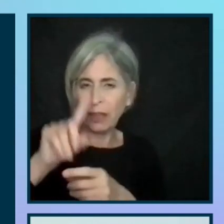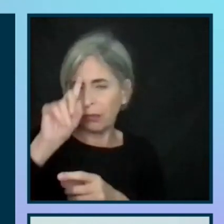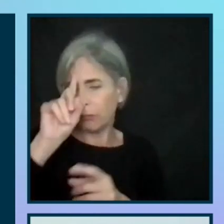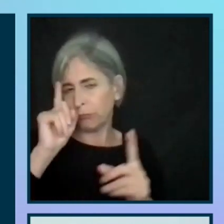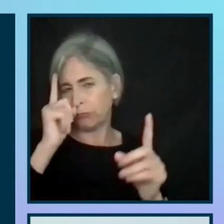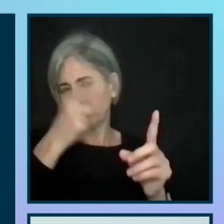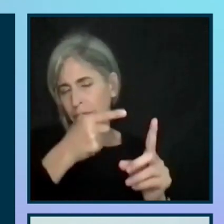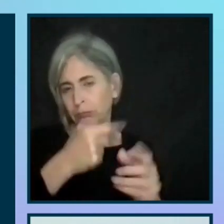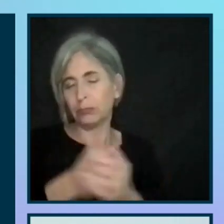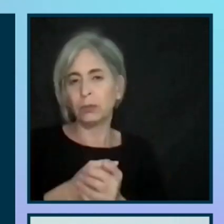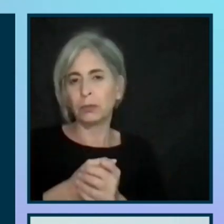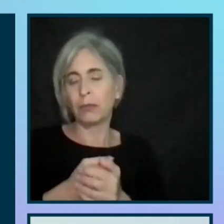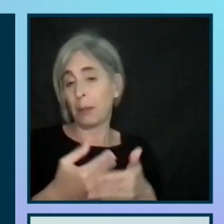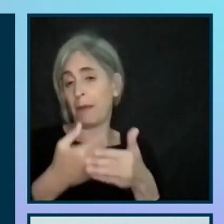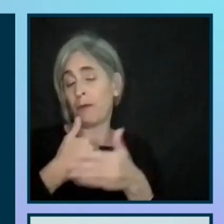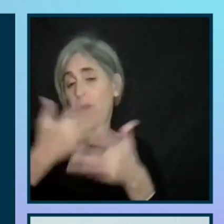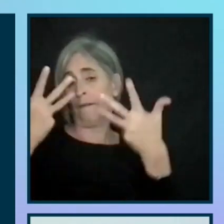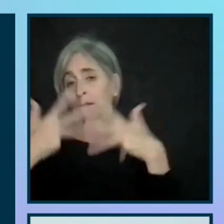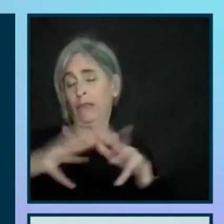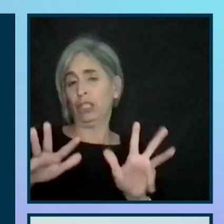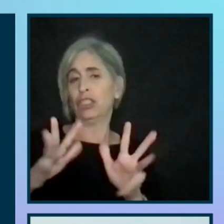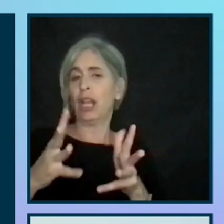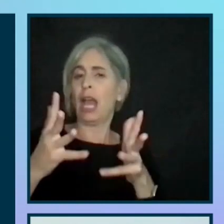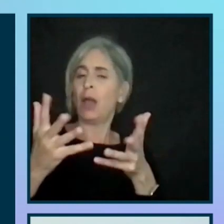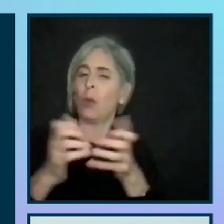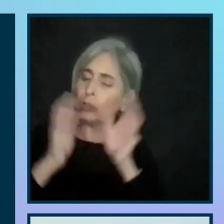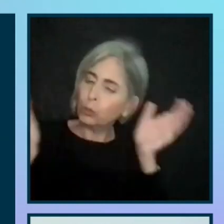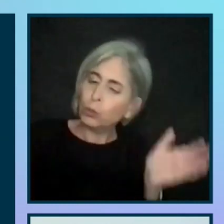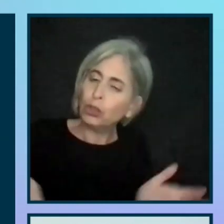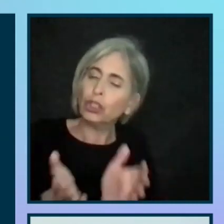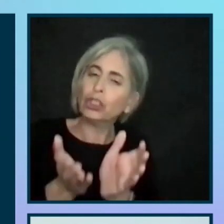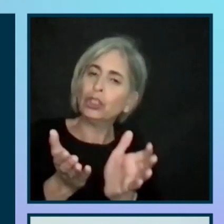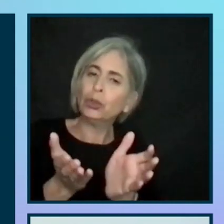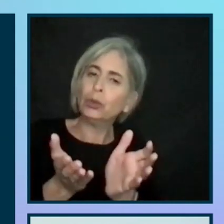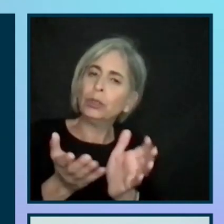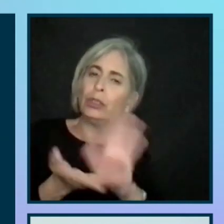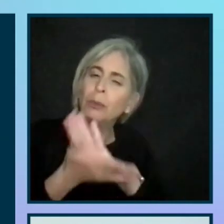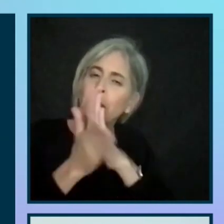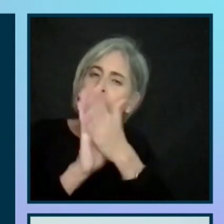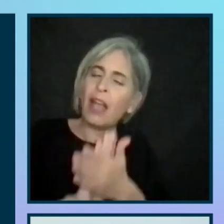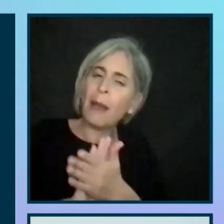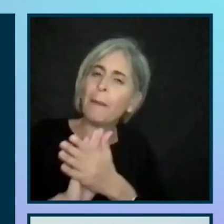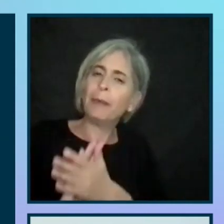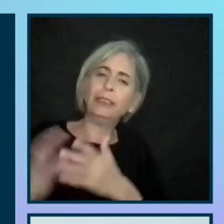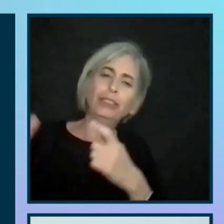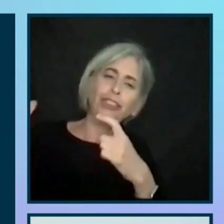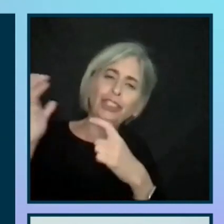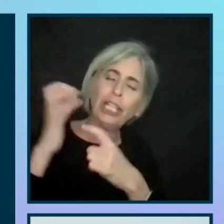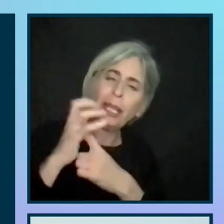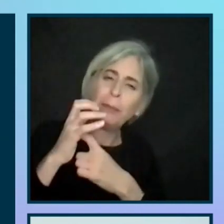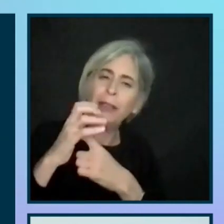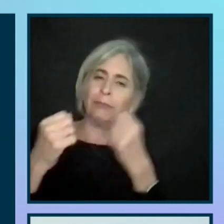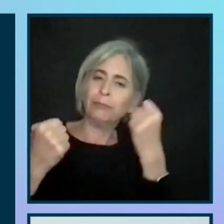So before I wrap up, I want to encourage and invite you to become an accessibility champion for your team. Take the first